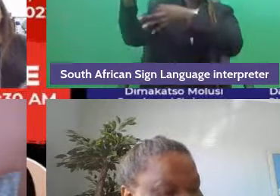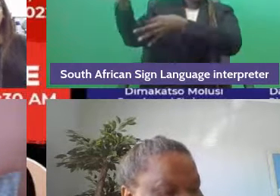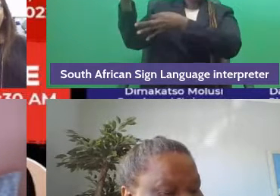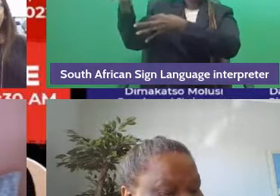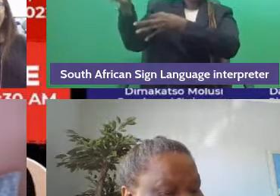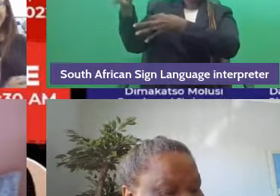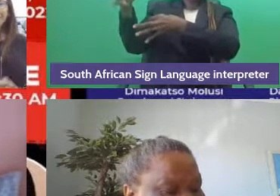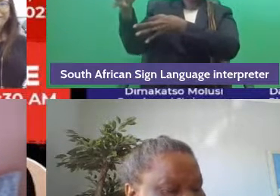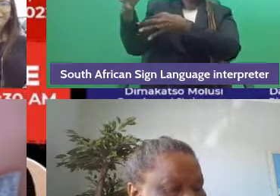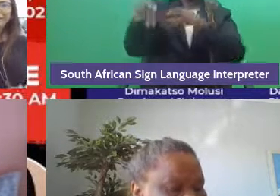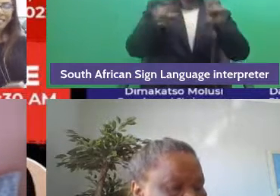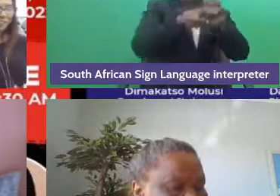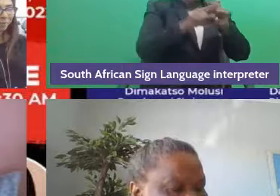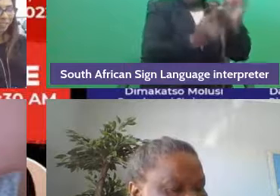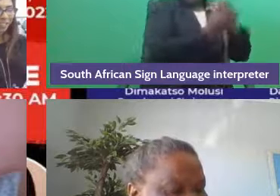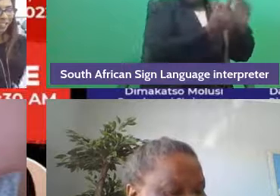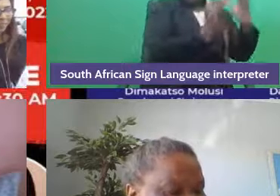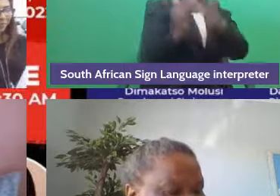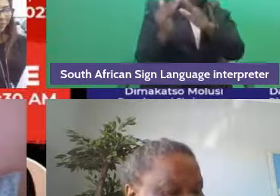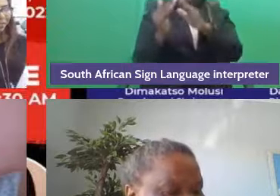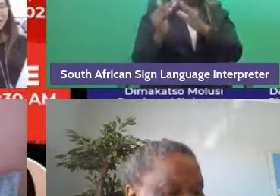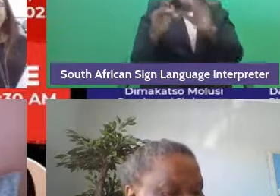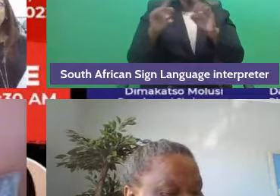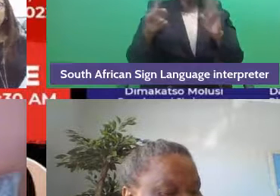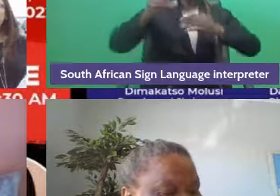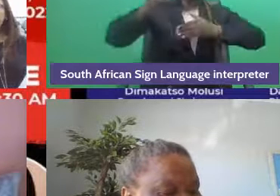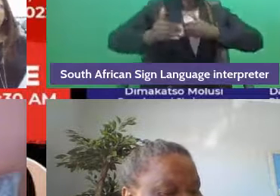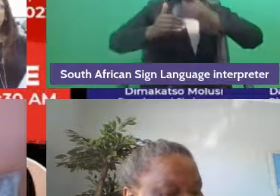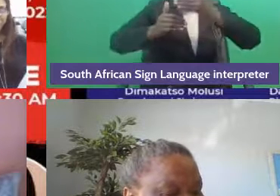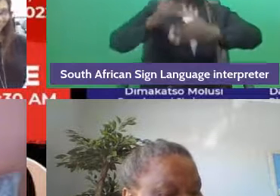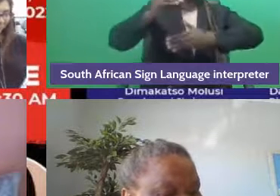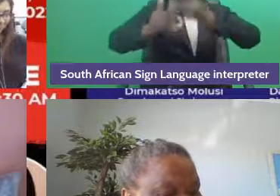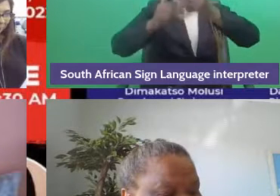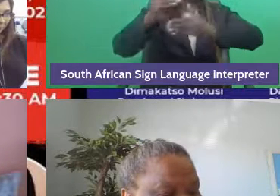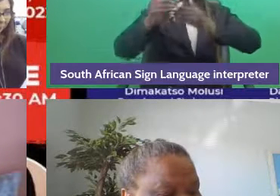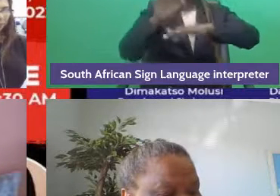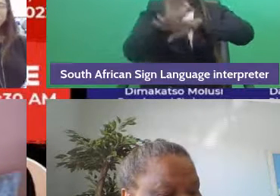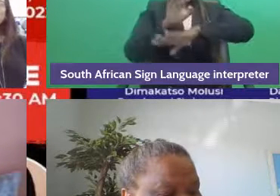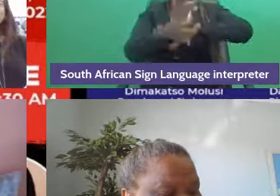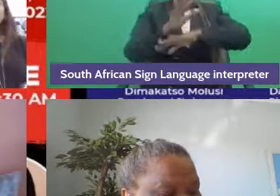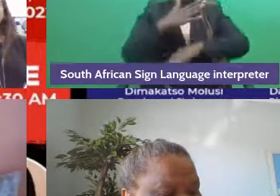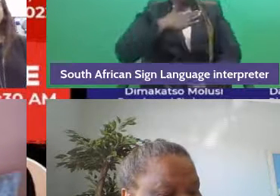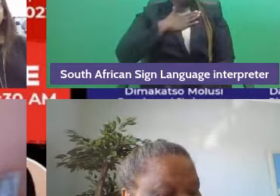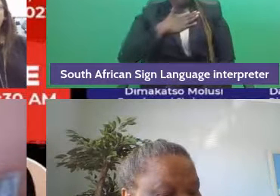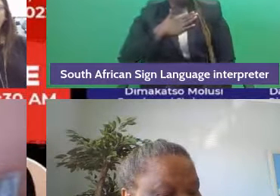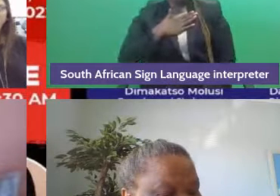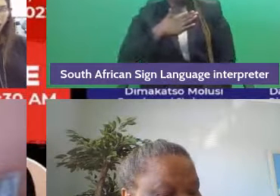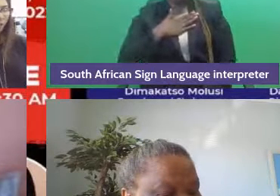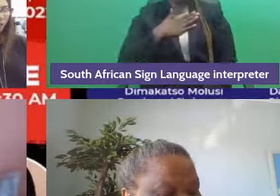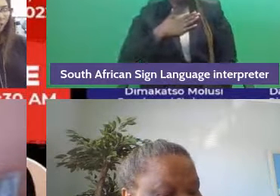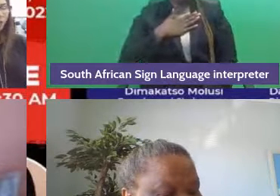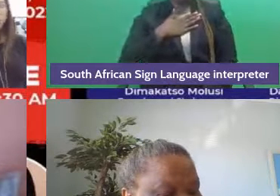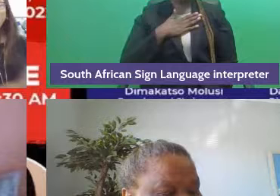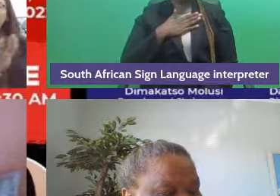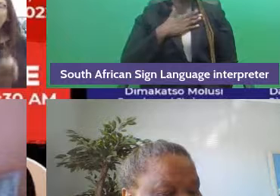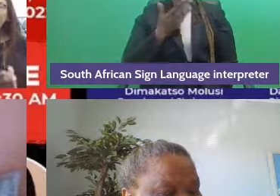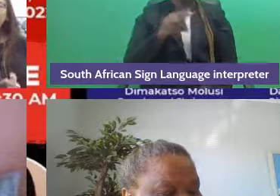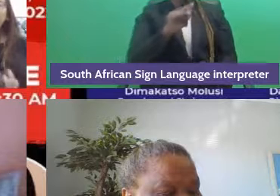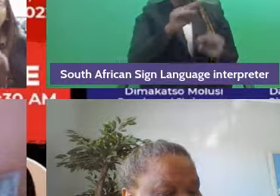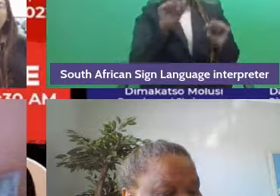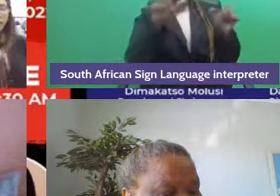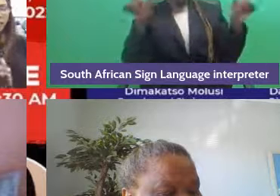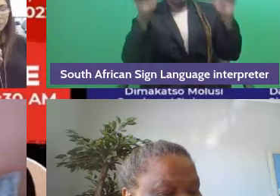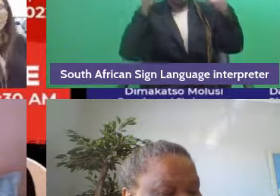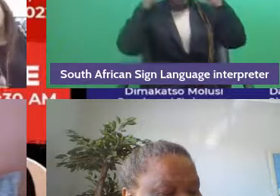chipping away at that block slowly, step by step. Some advice from me. If you are unsure,